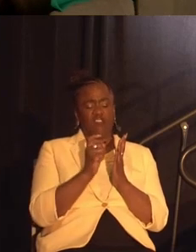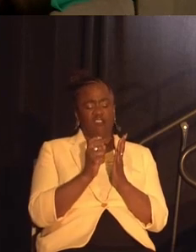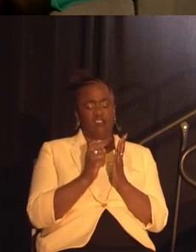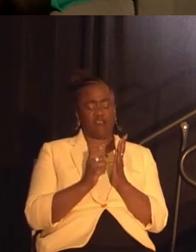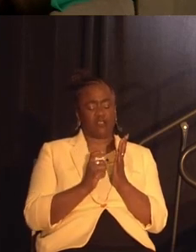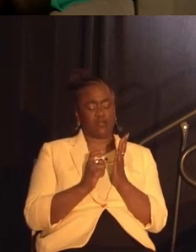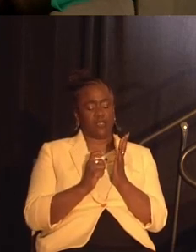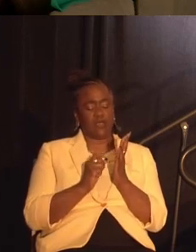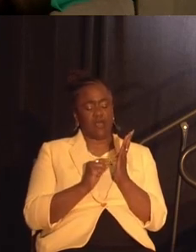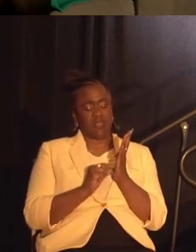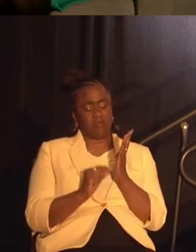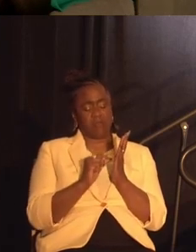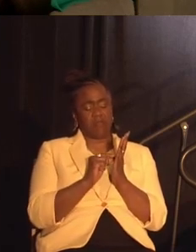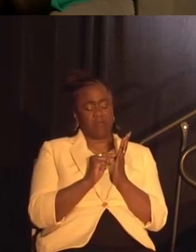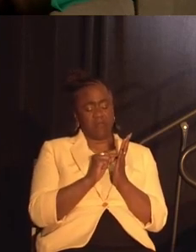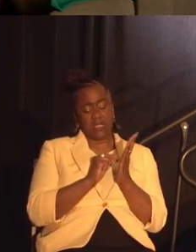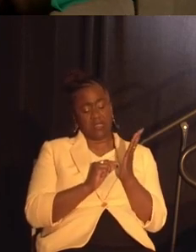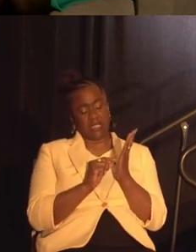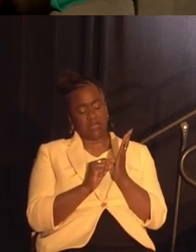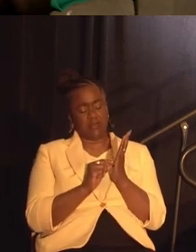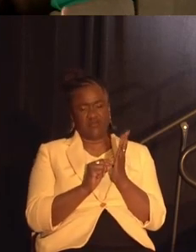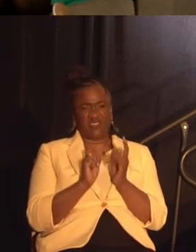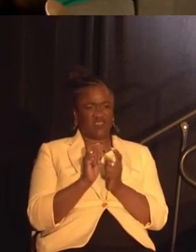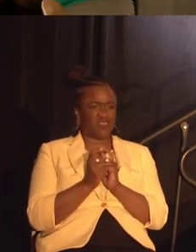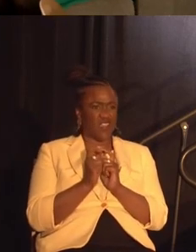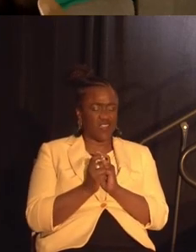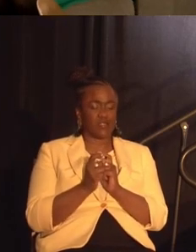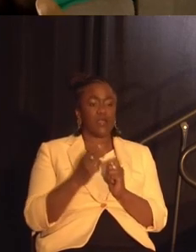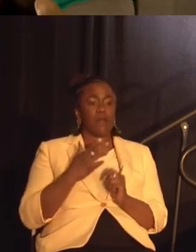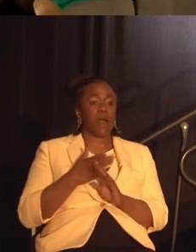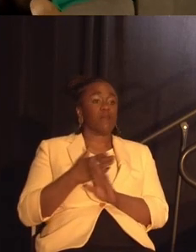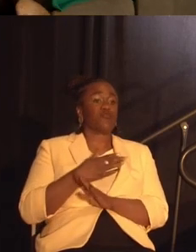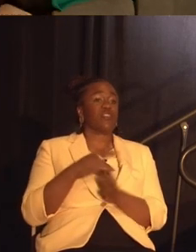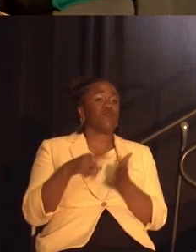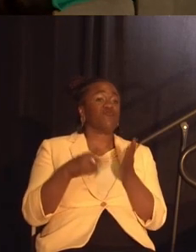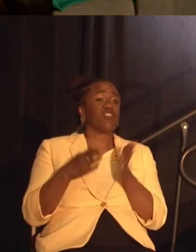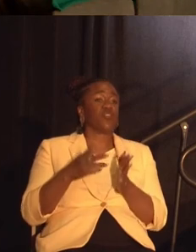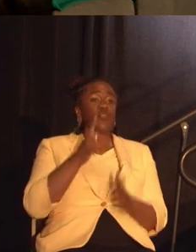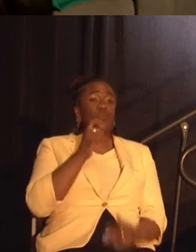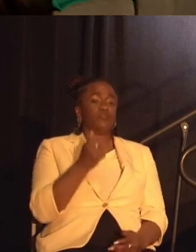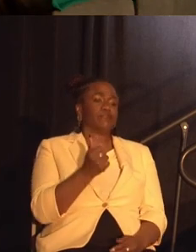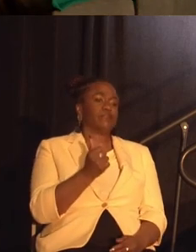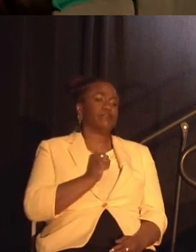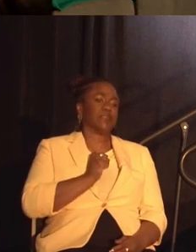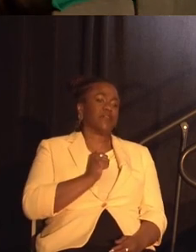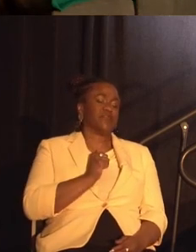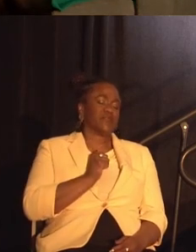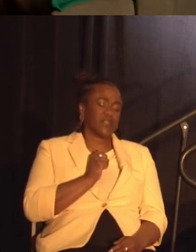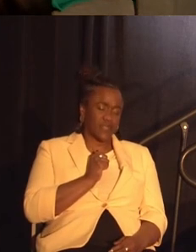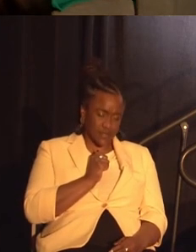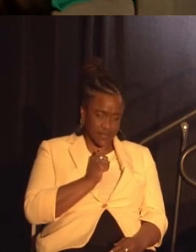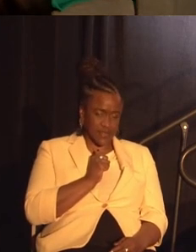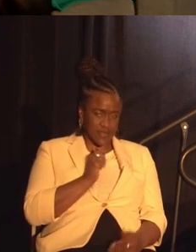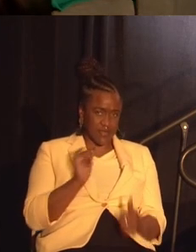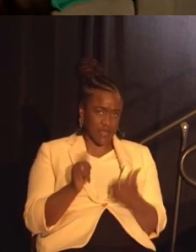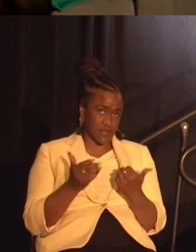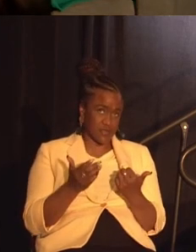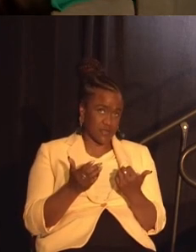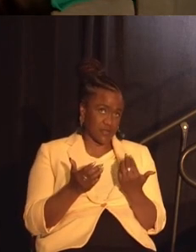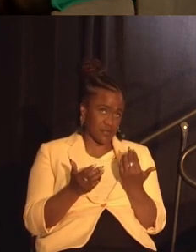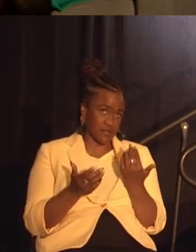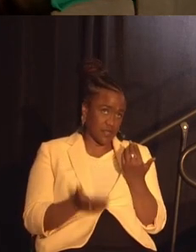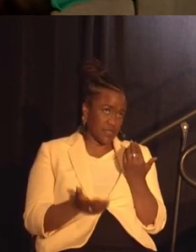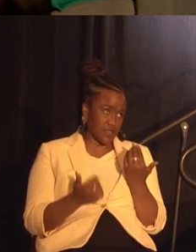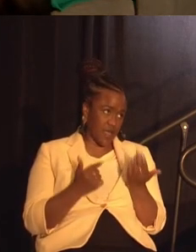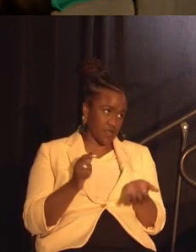I start. So mostly my pre-reader is myself, which is probably, you know, I should be